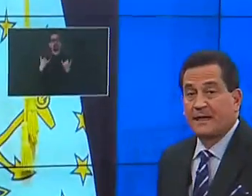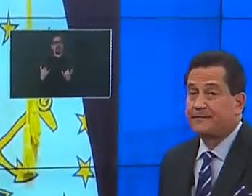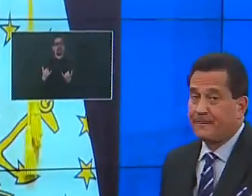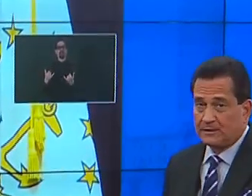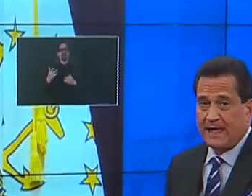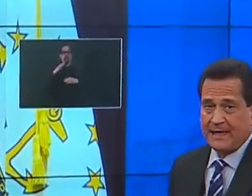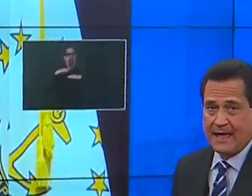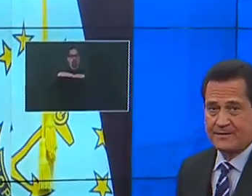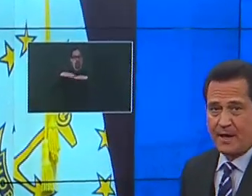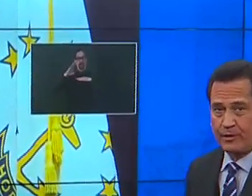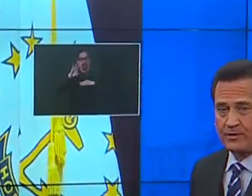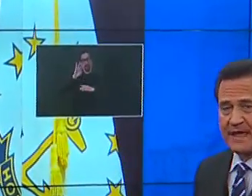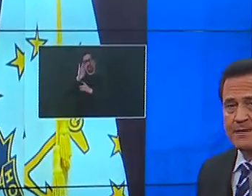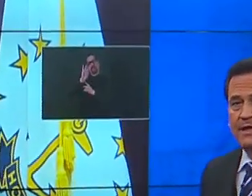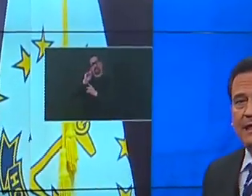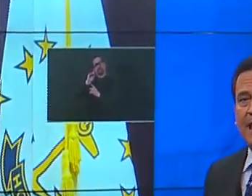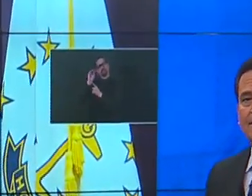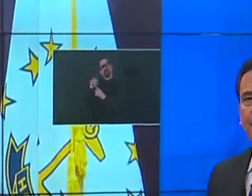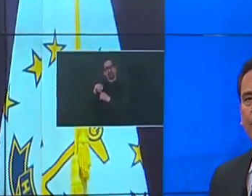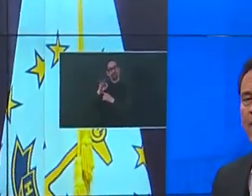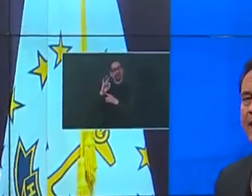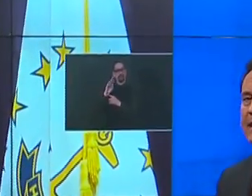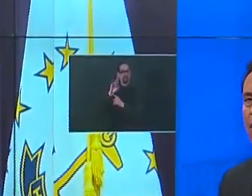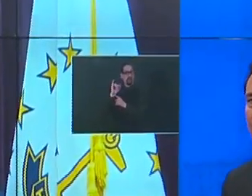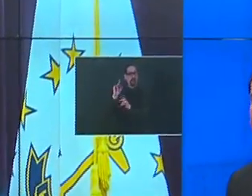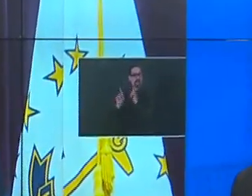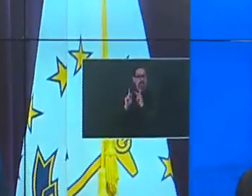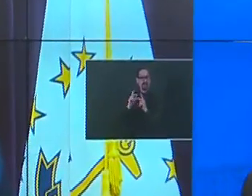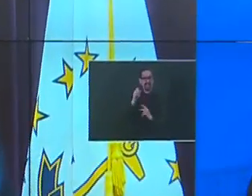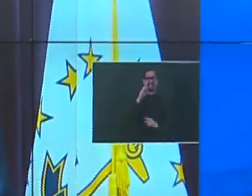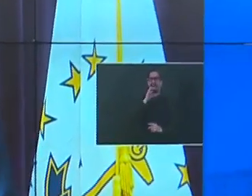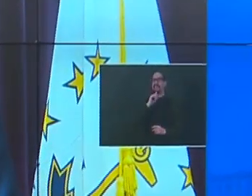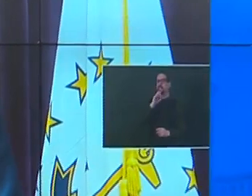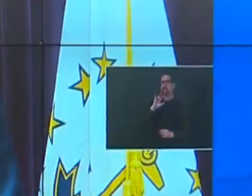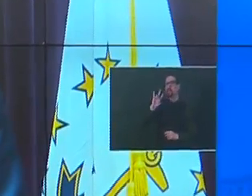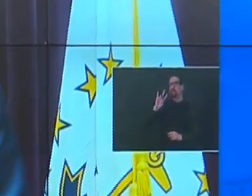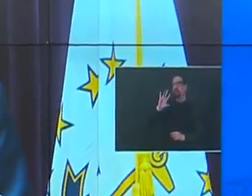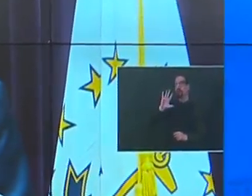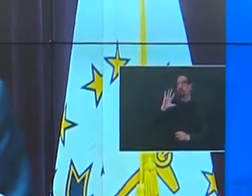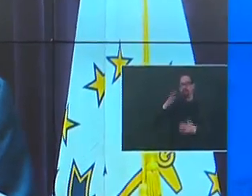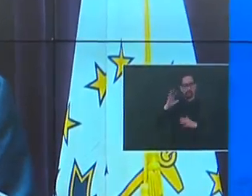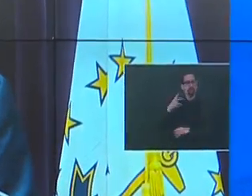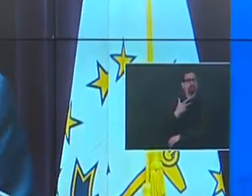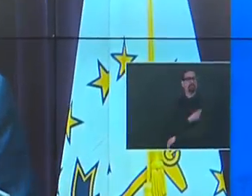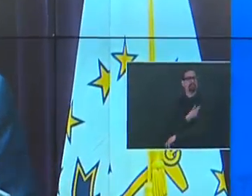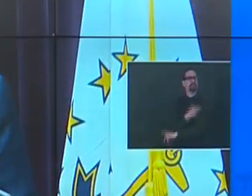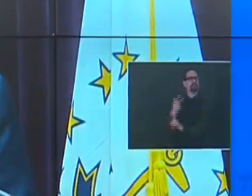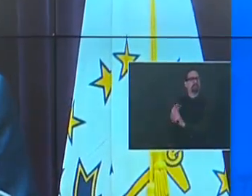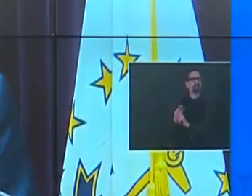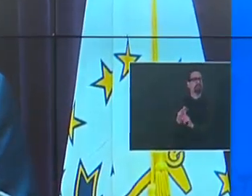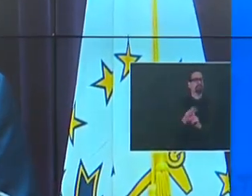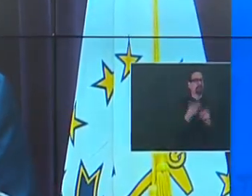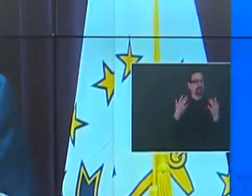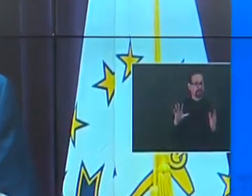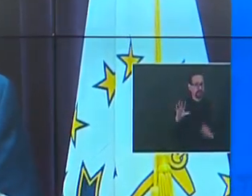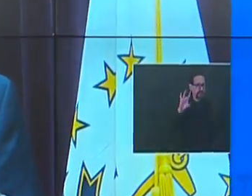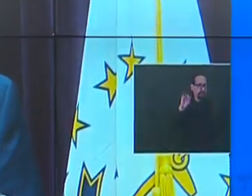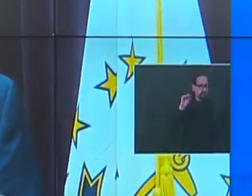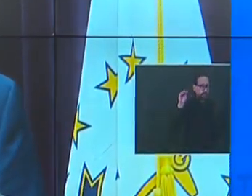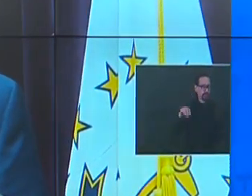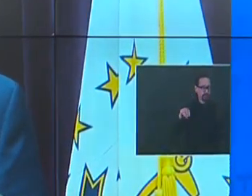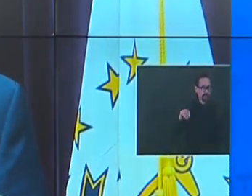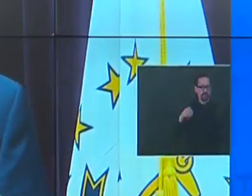In his second full day as governor, Dan McKee has made what he calls small but important steps to getting businesses back on track. Good